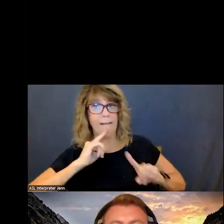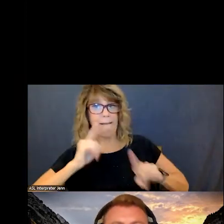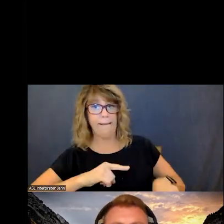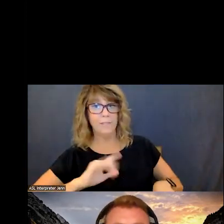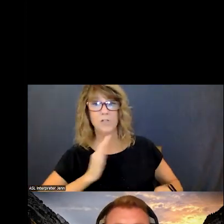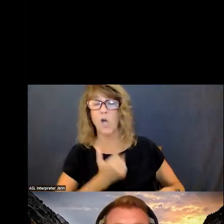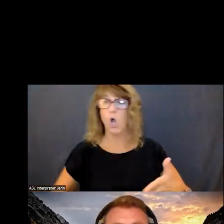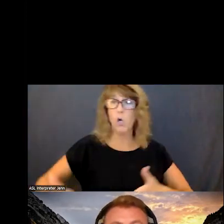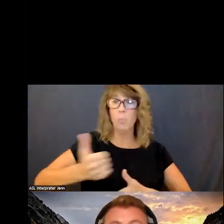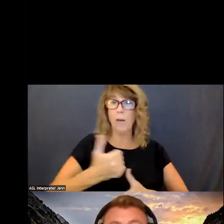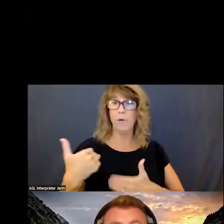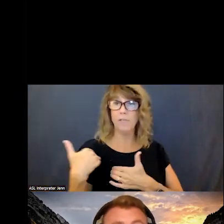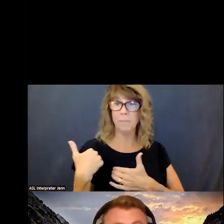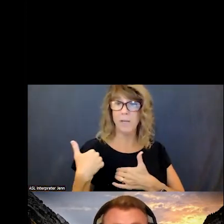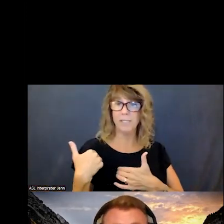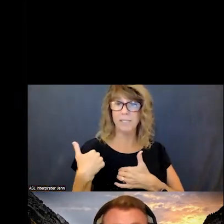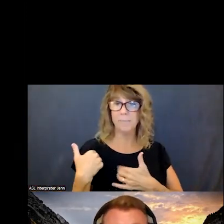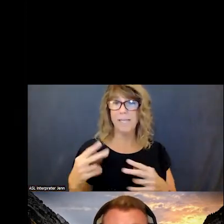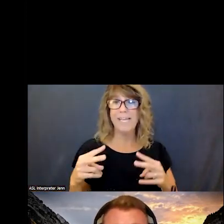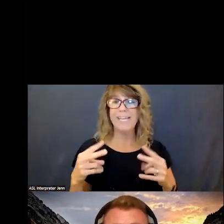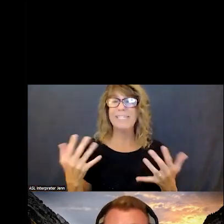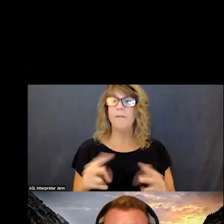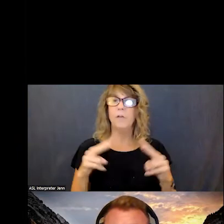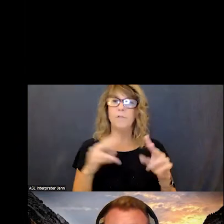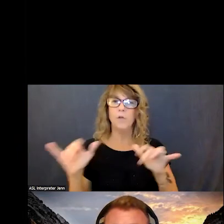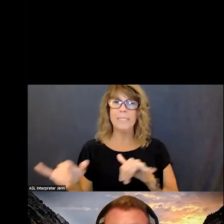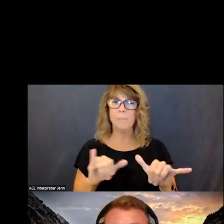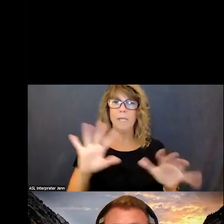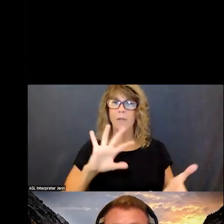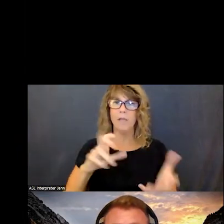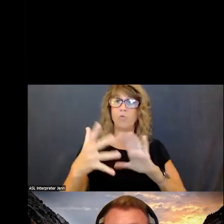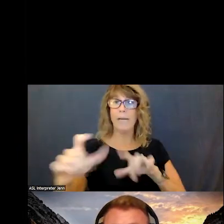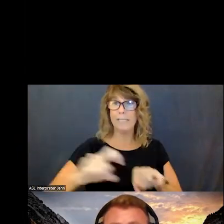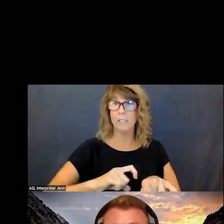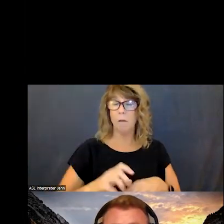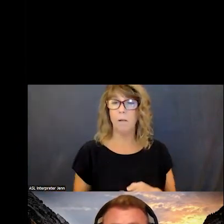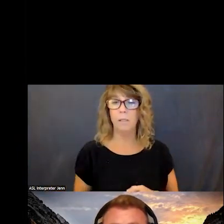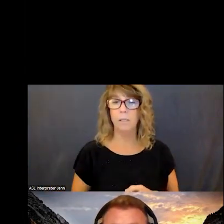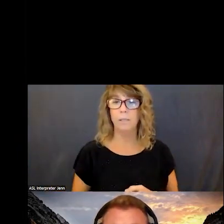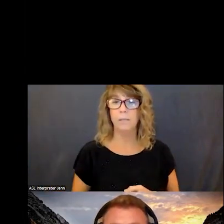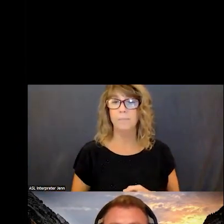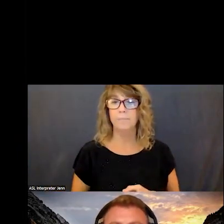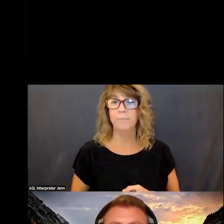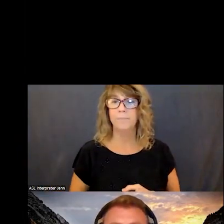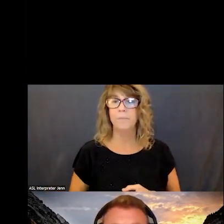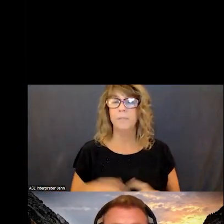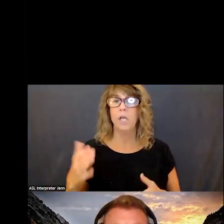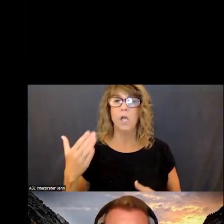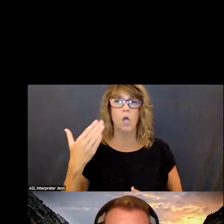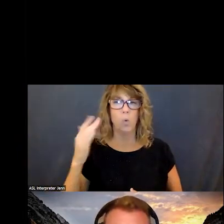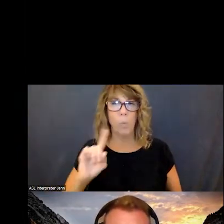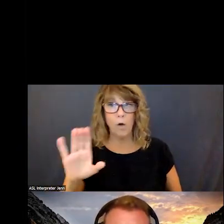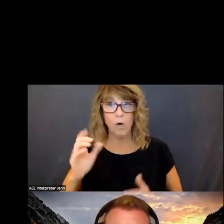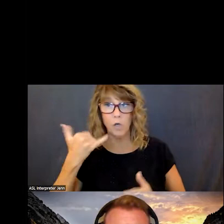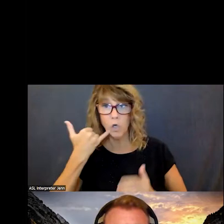primary responsibility is very similar to that of a crisis call. Meet the caller exactly where they are